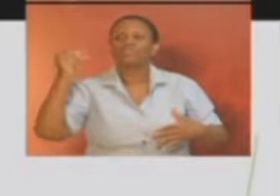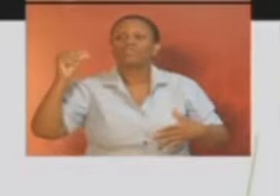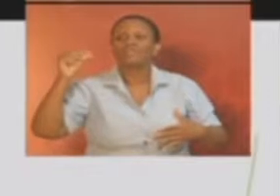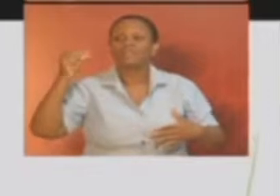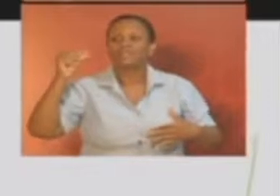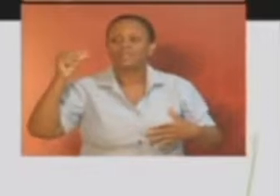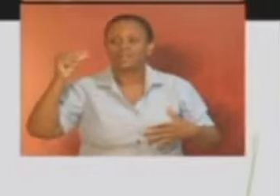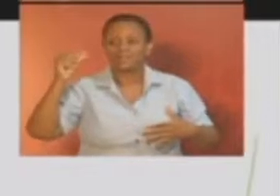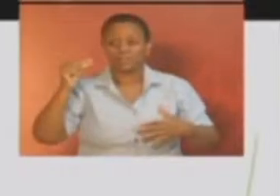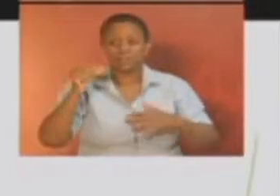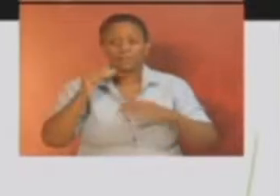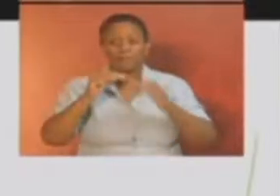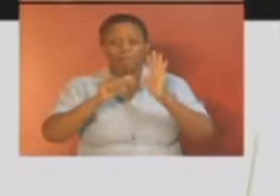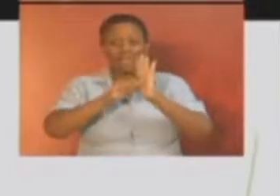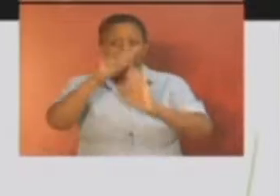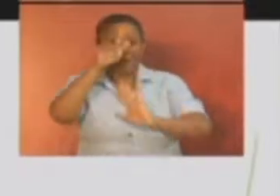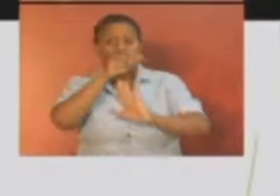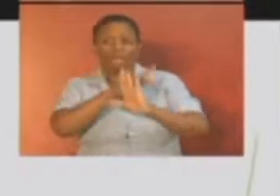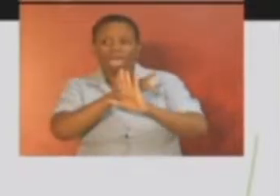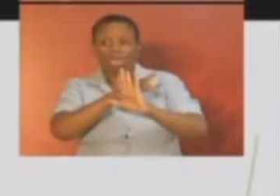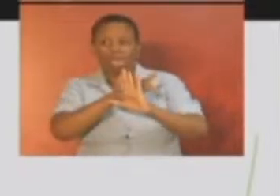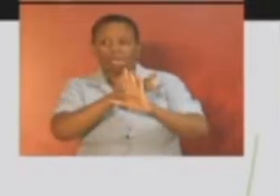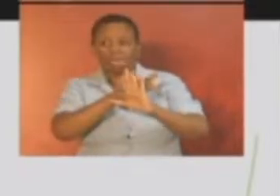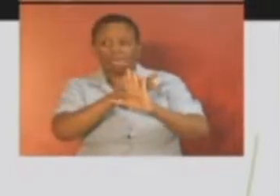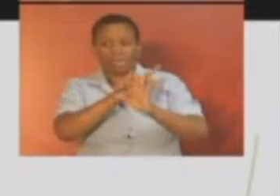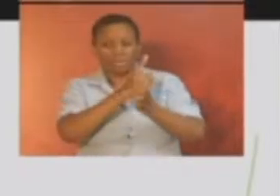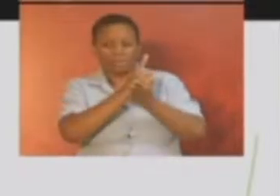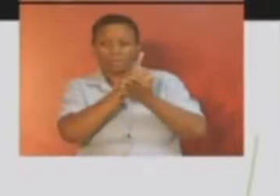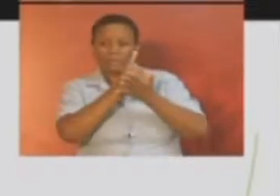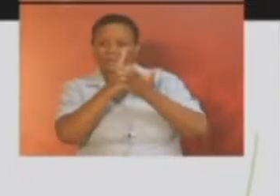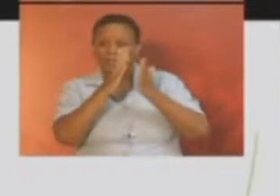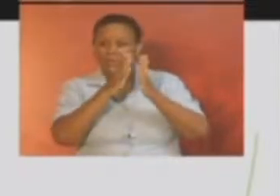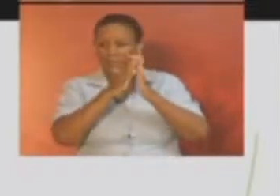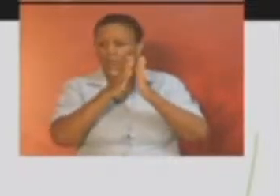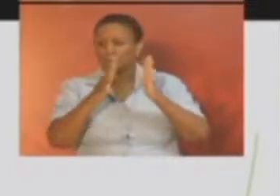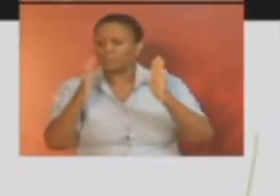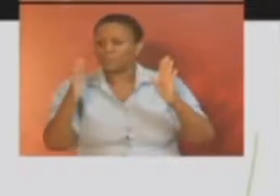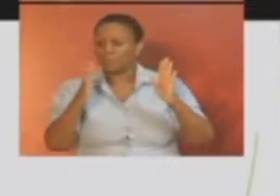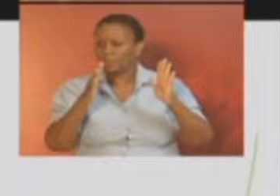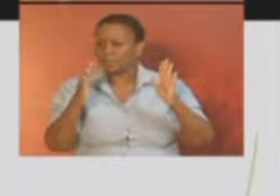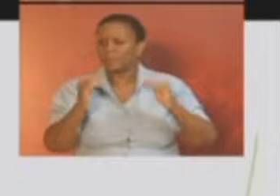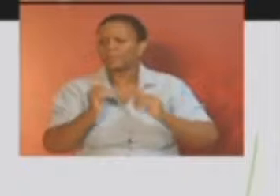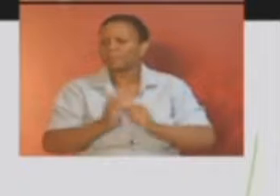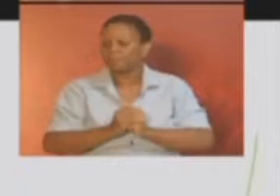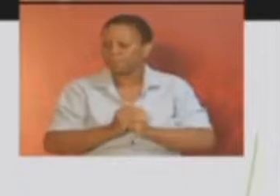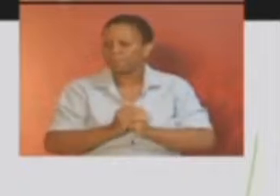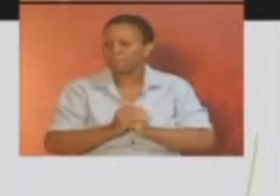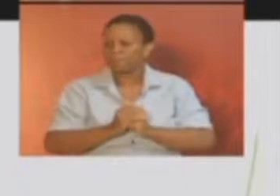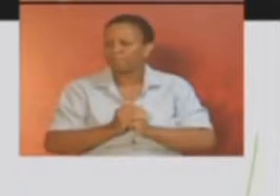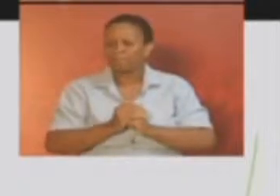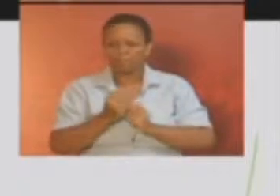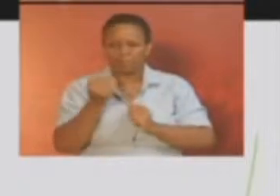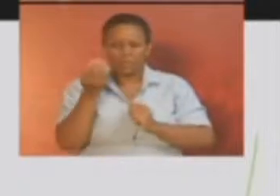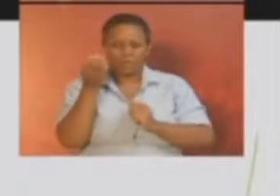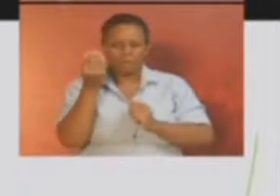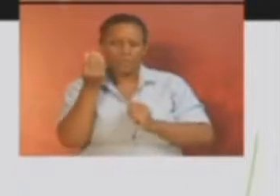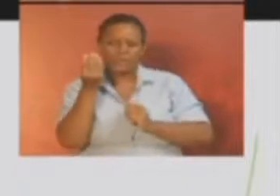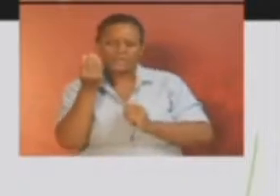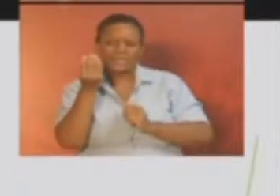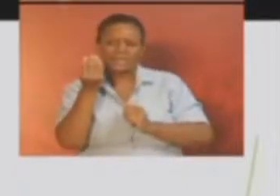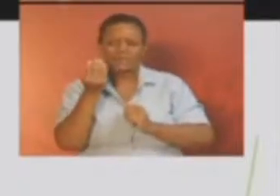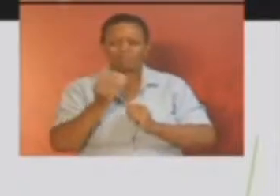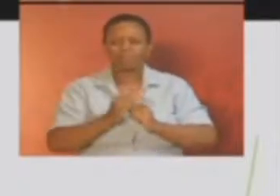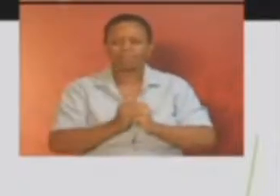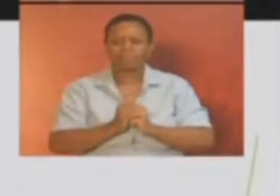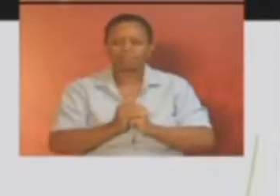April, last couple of weeks of April, looking at the 14th to the 28th. And at that point in time, we made a projection that the cases will